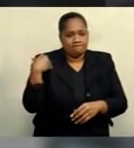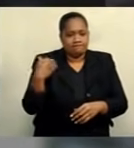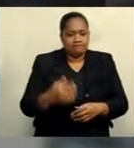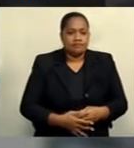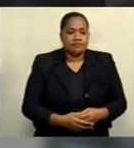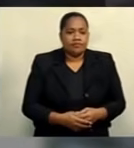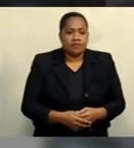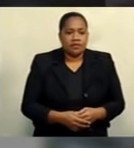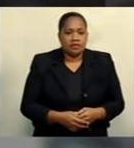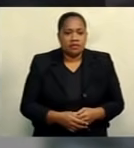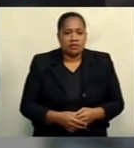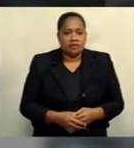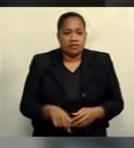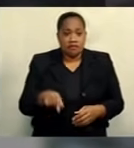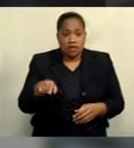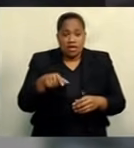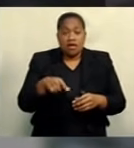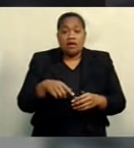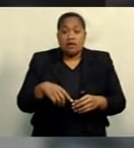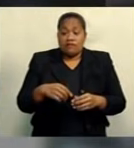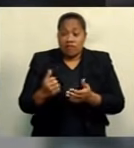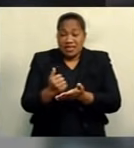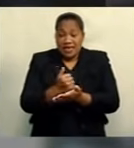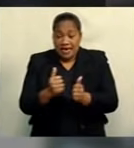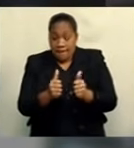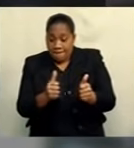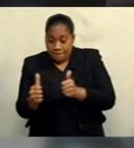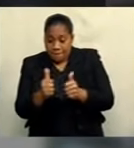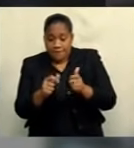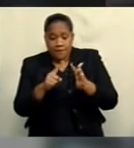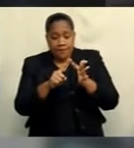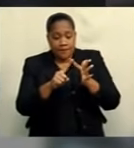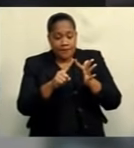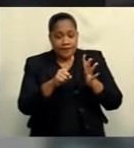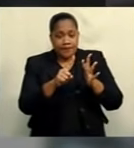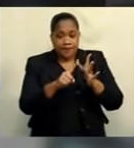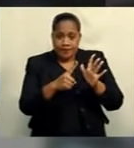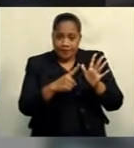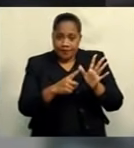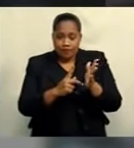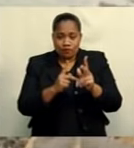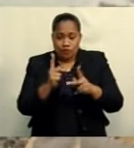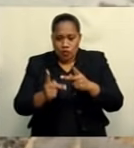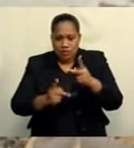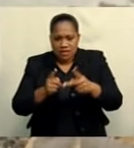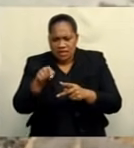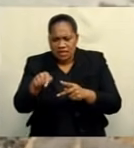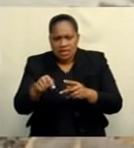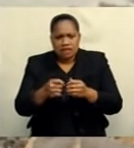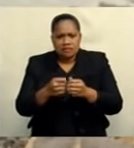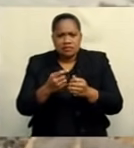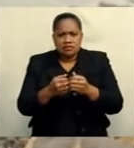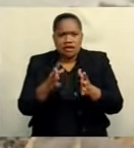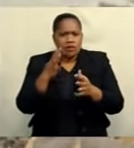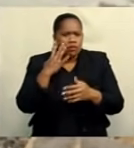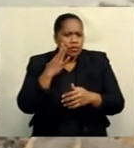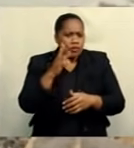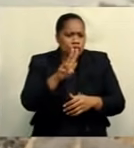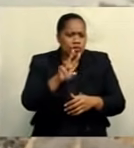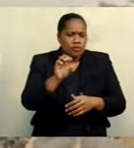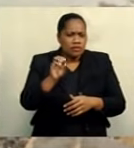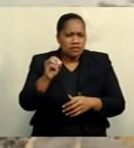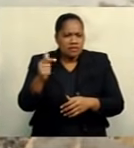agency for the administration of the EIA process, and this has been in place since 2007. And if you take a longer term